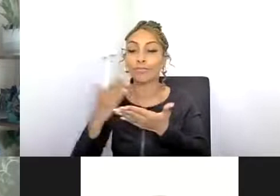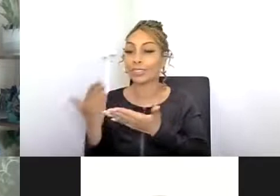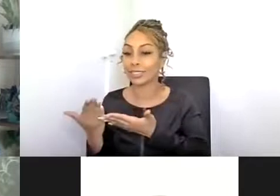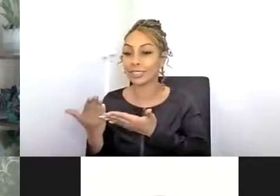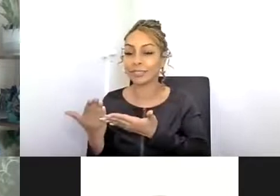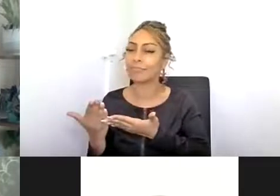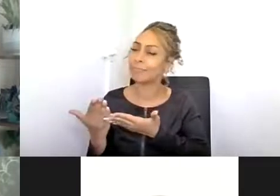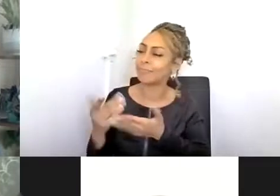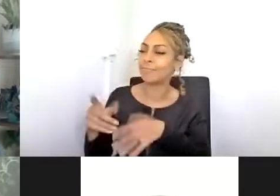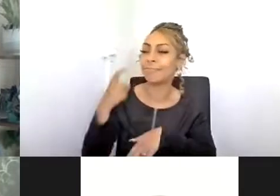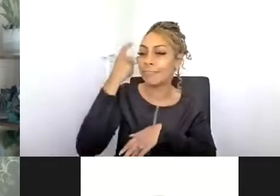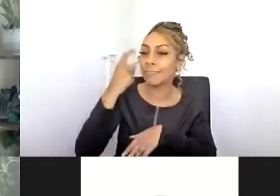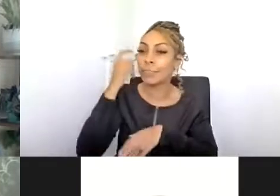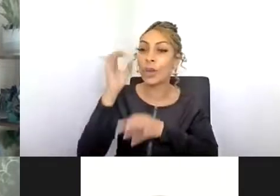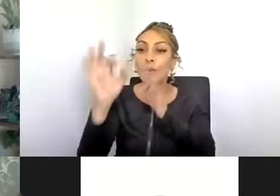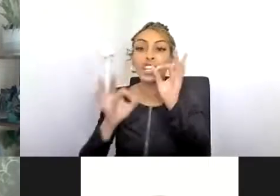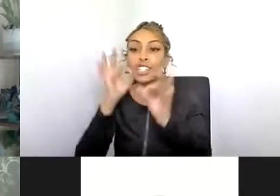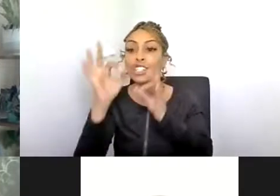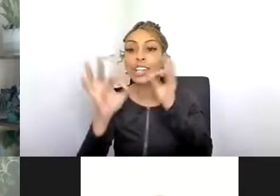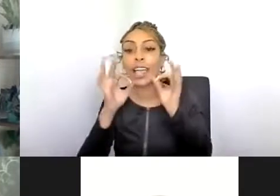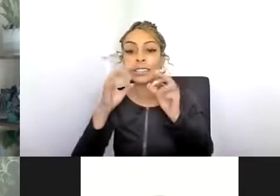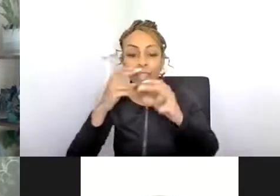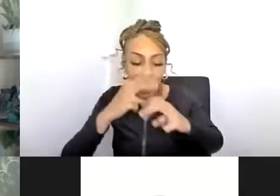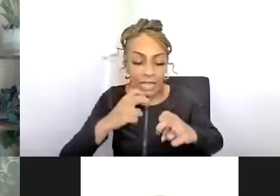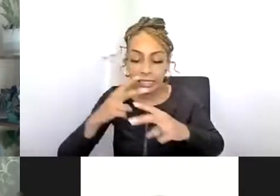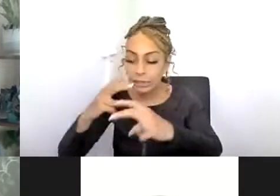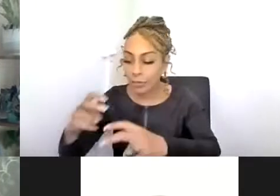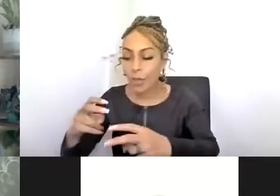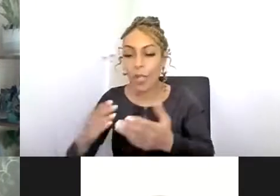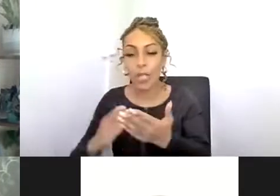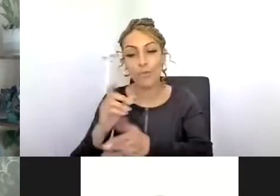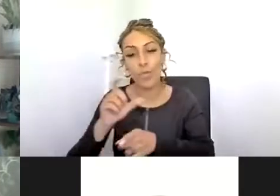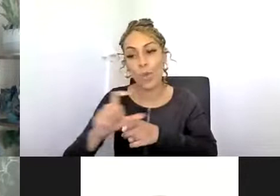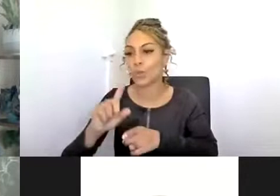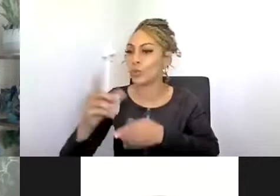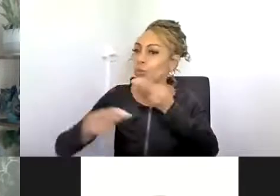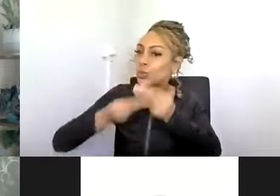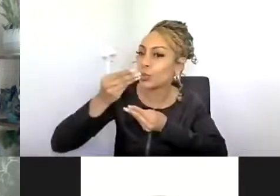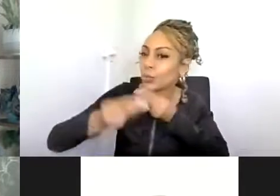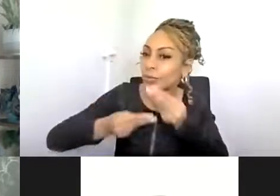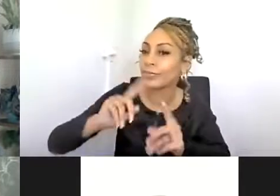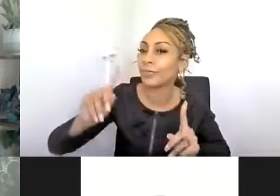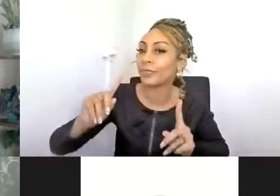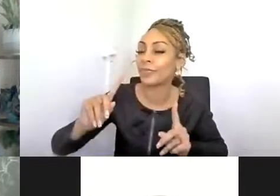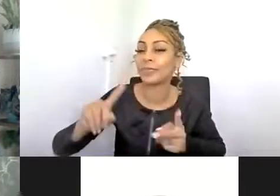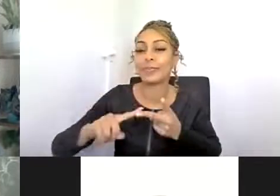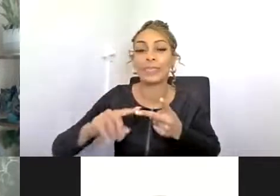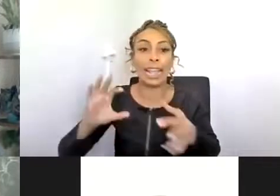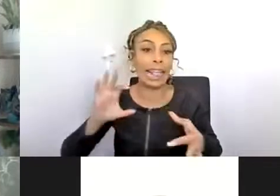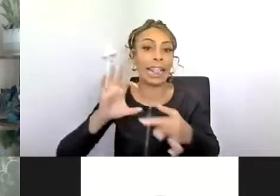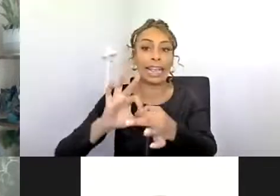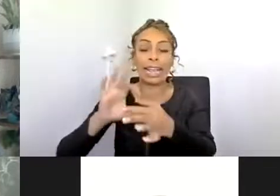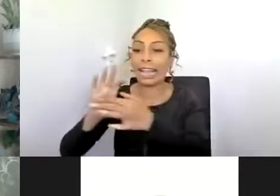with questions really that they explored as part of the course. What is the story they want to tell? What were the links between the